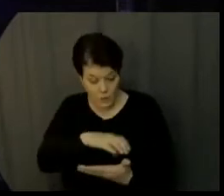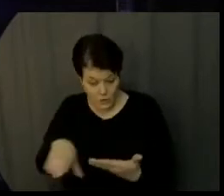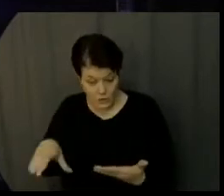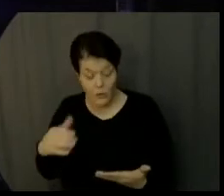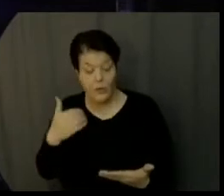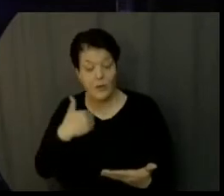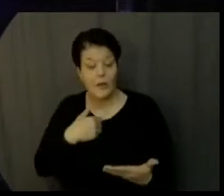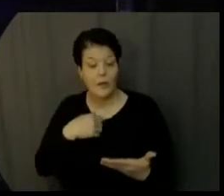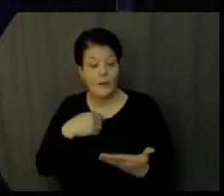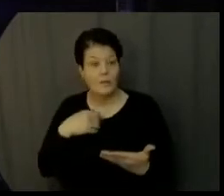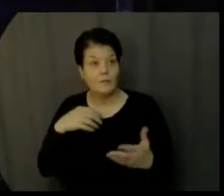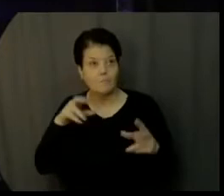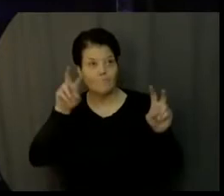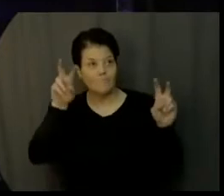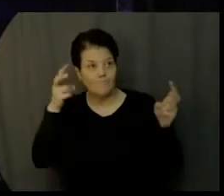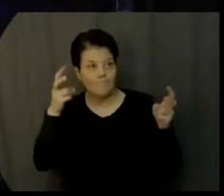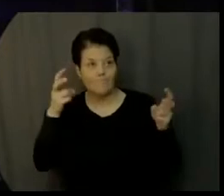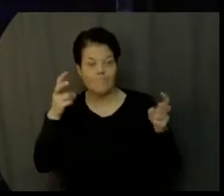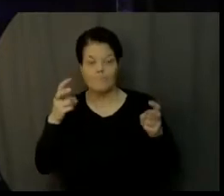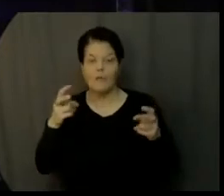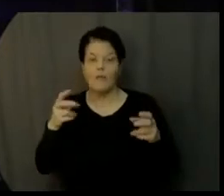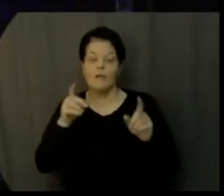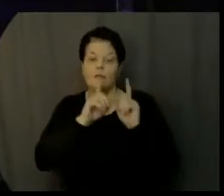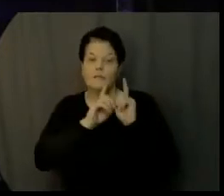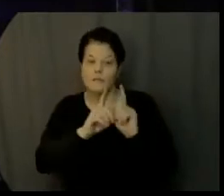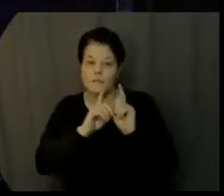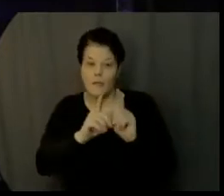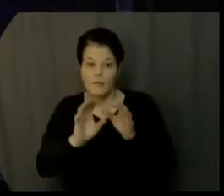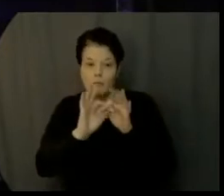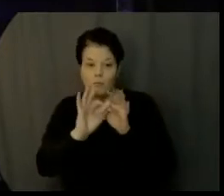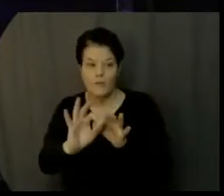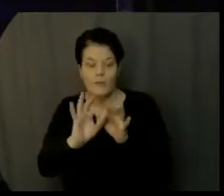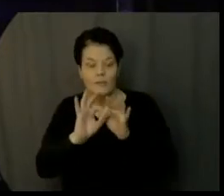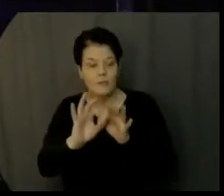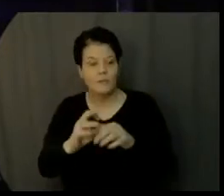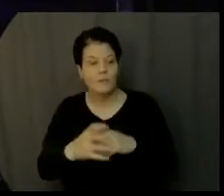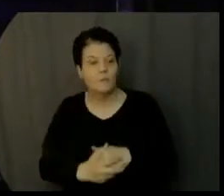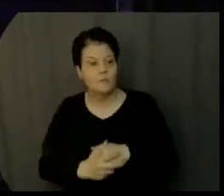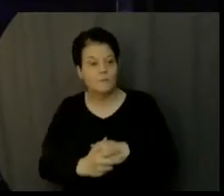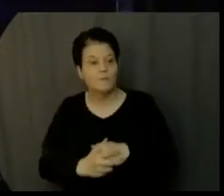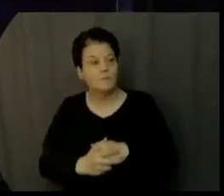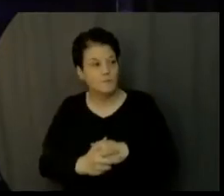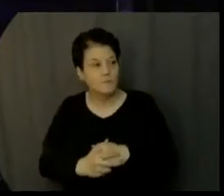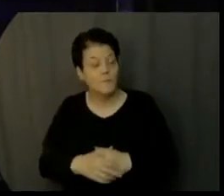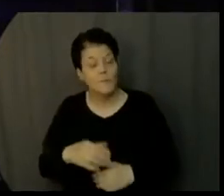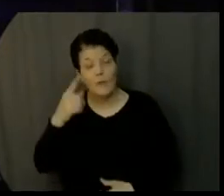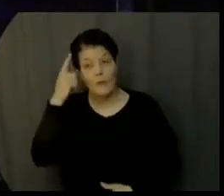Relationships. So this hits at the fact that Christianity is not to be done in